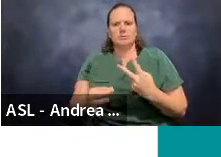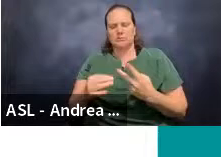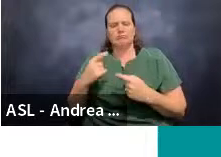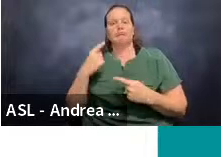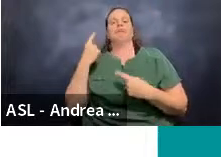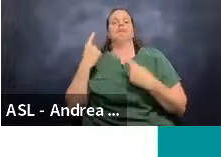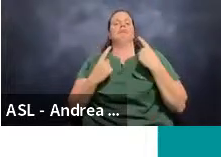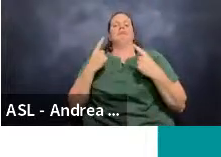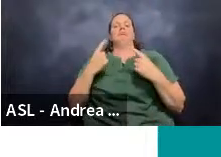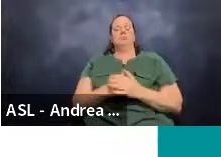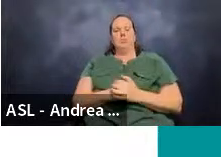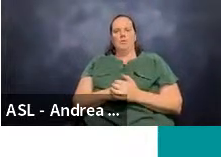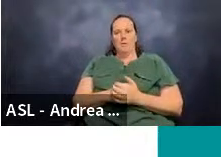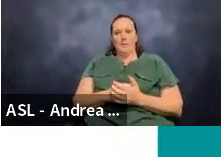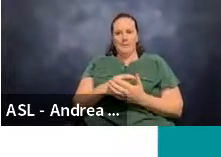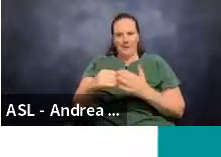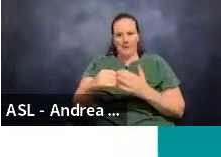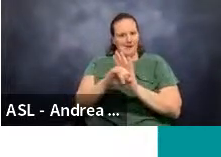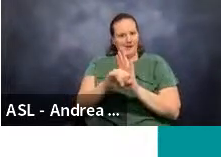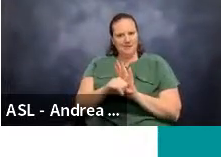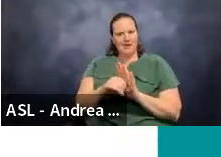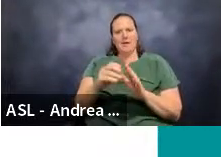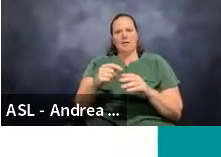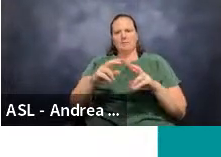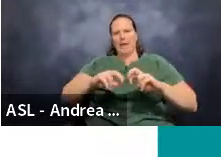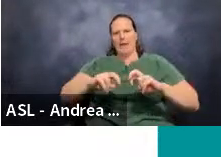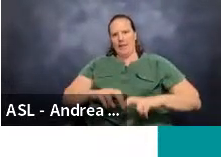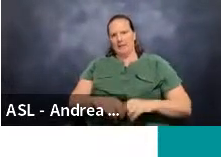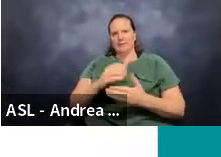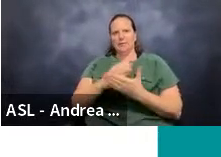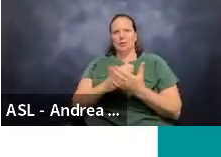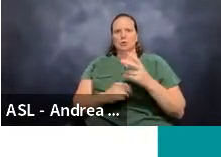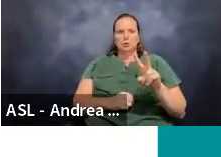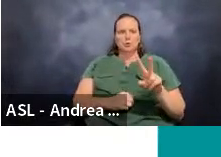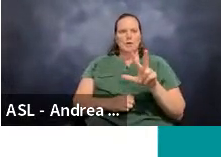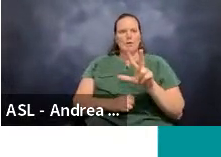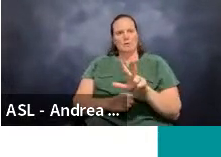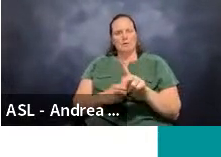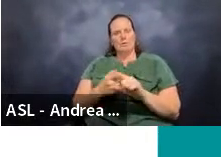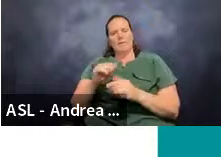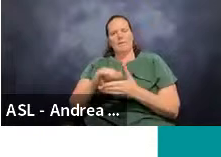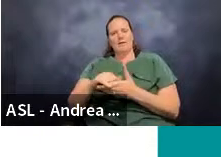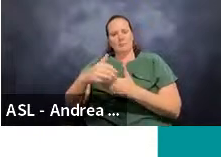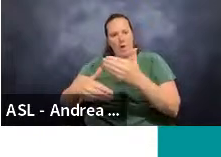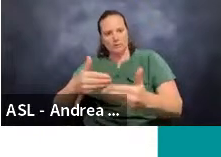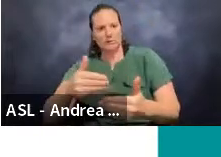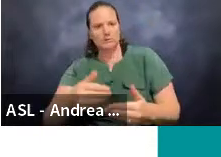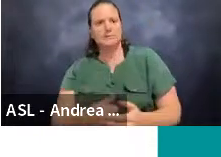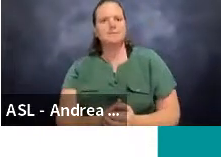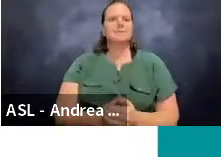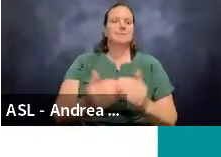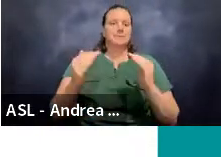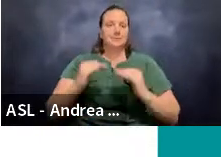have been analyzed as laid out in steps 2 and 3 of the Section 106 process. Slide, please.